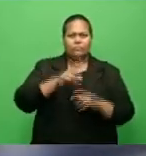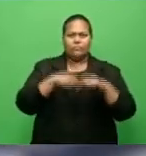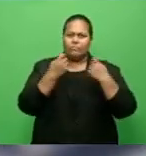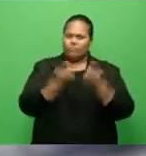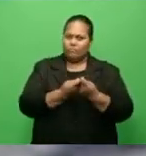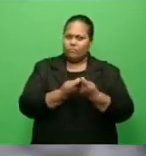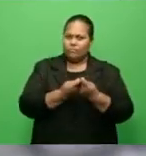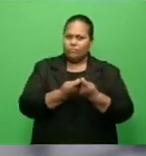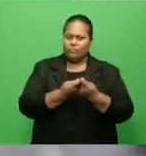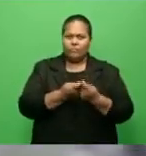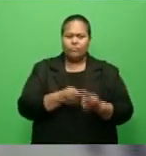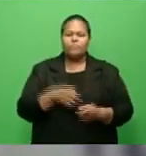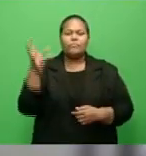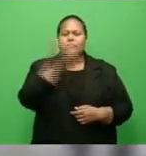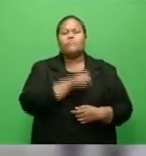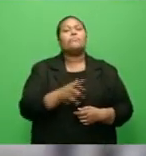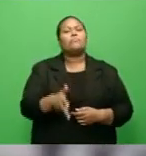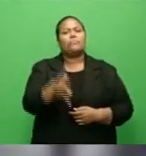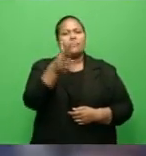Apinisa Wangarundovu reports.